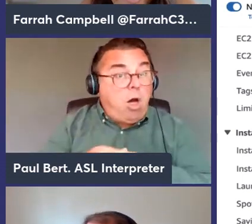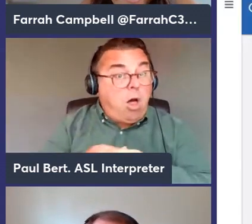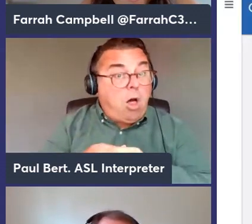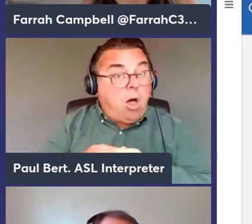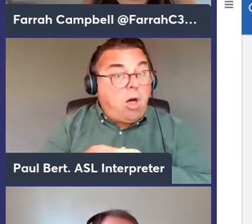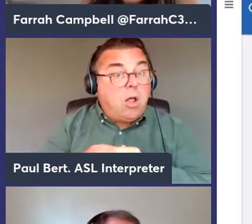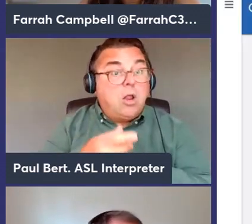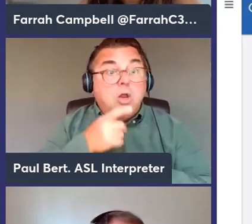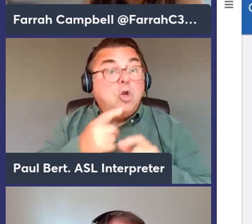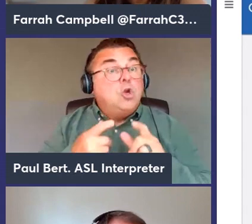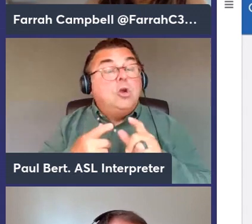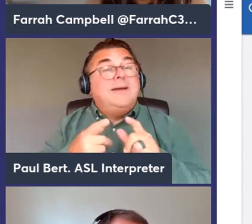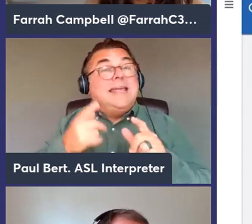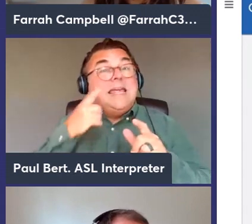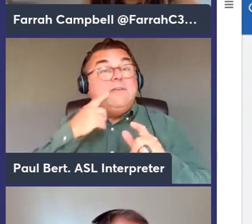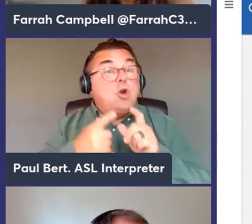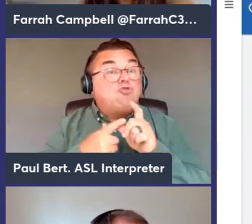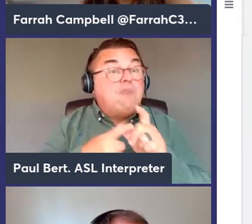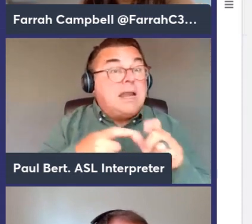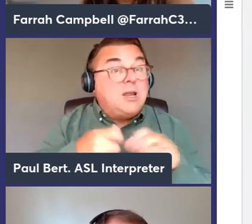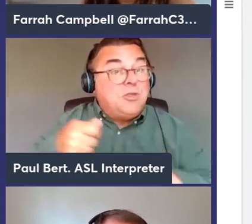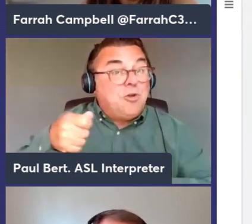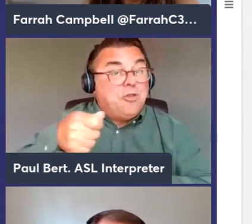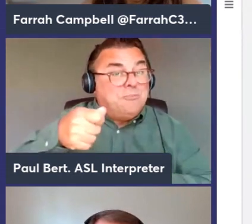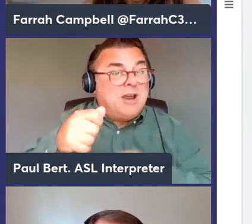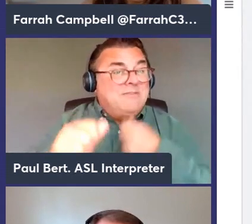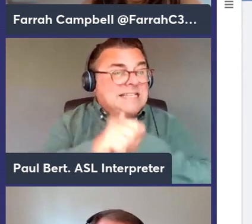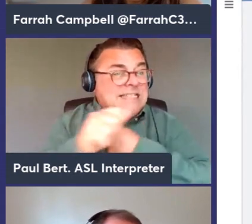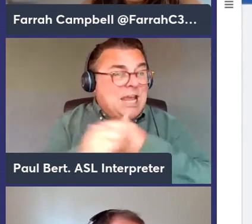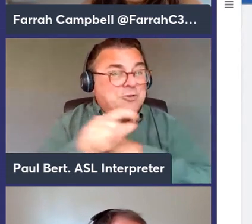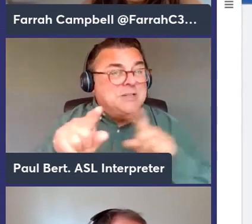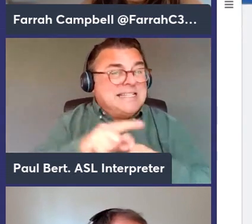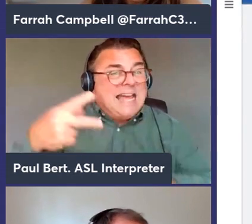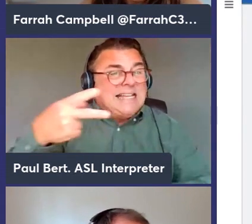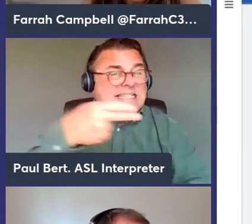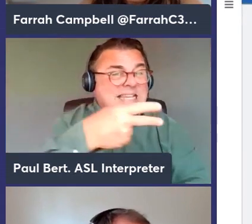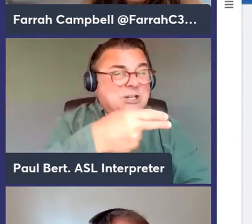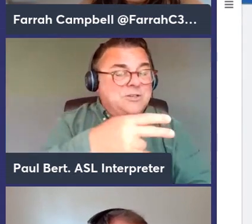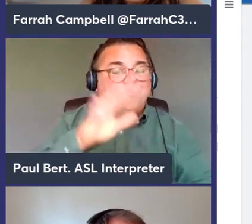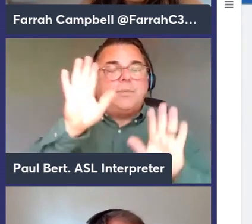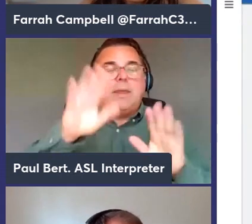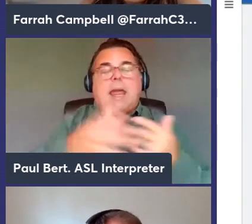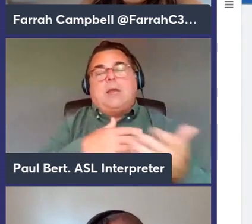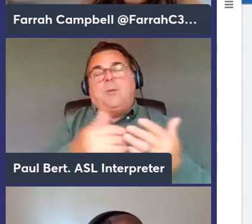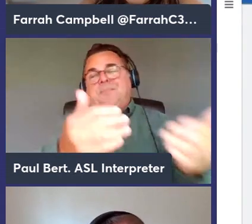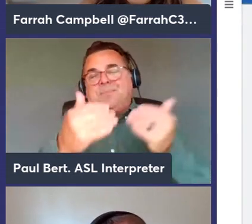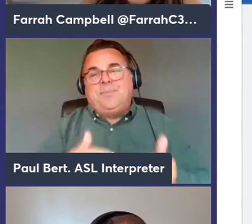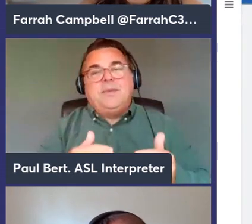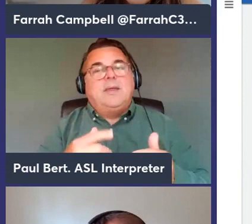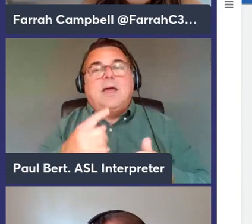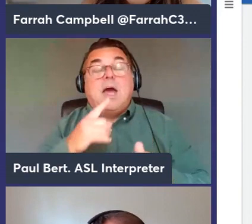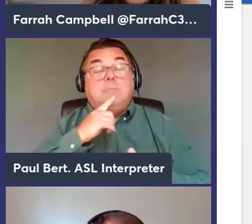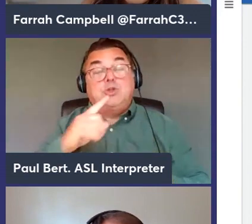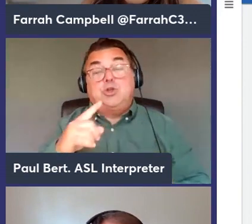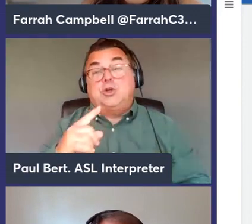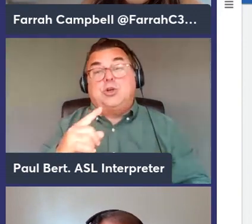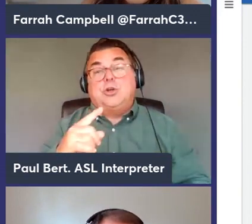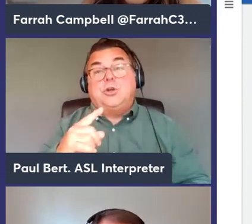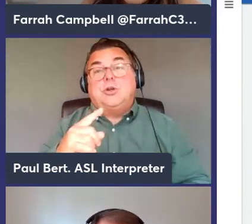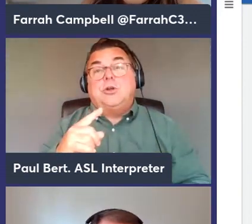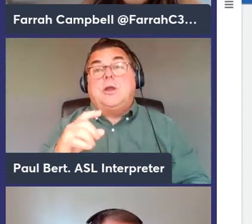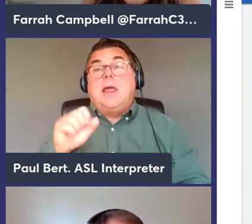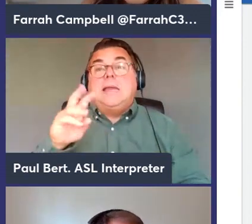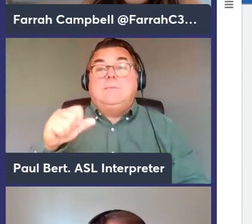thumb drives. People. That's right. That's right. I'm sure I'm going to go get an email from our